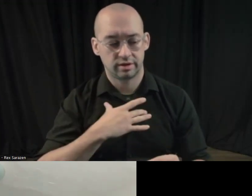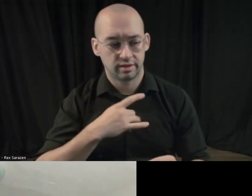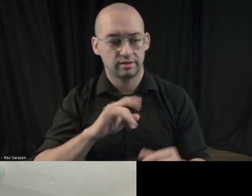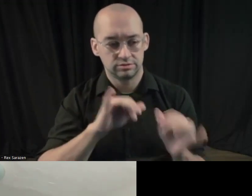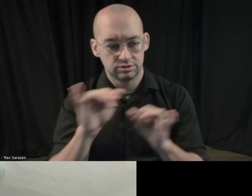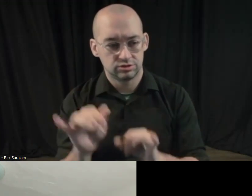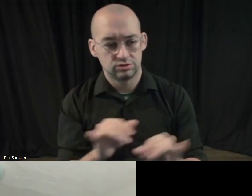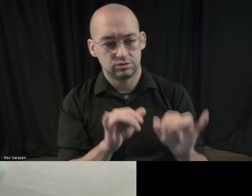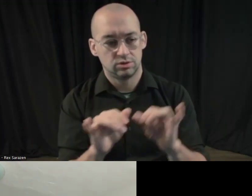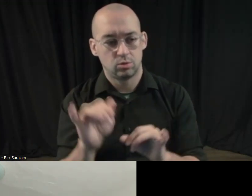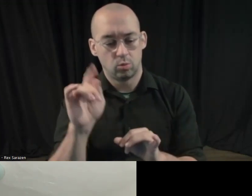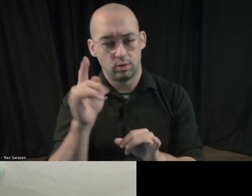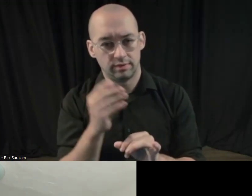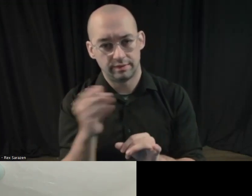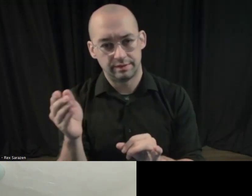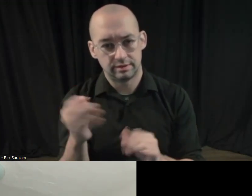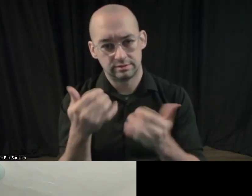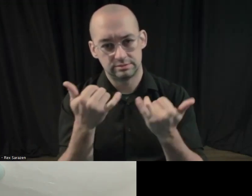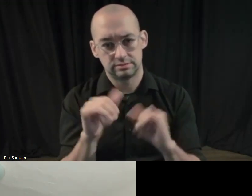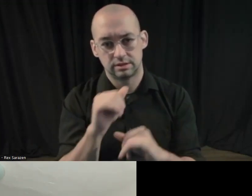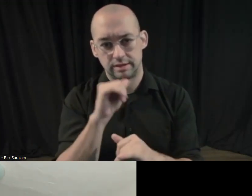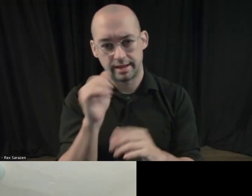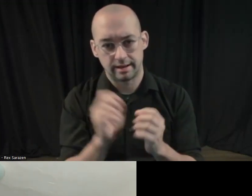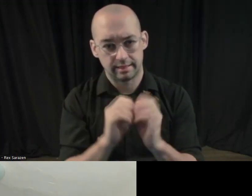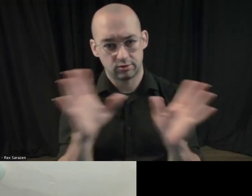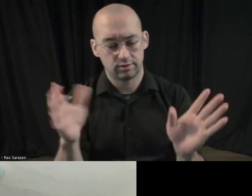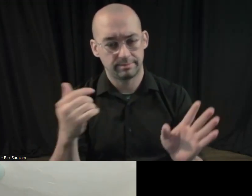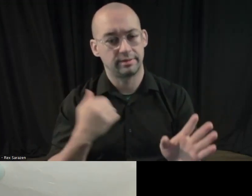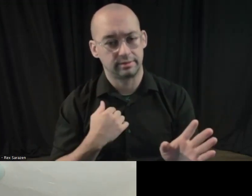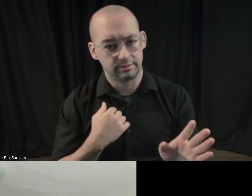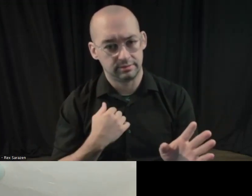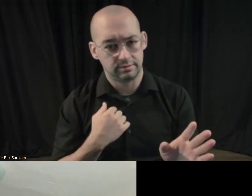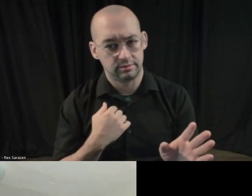one thing. It's still unclear to me where